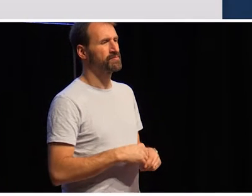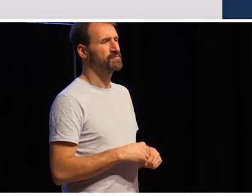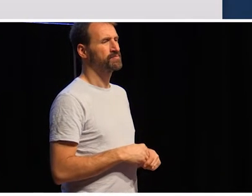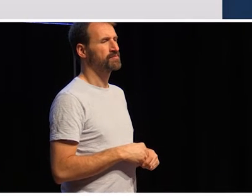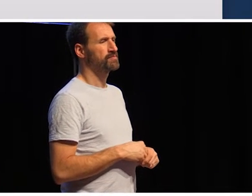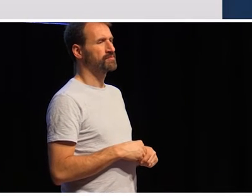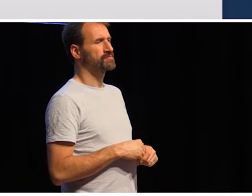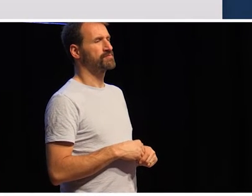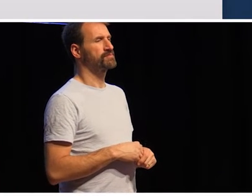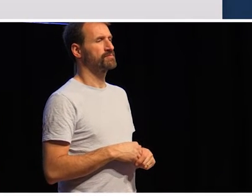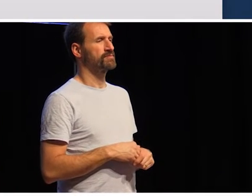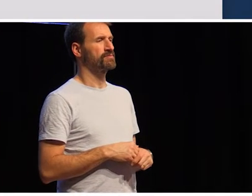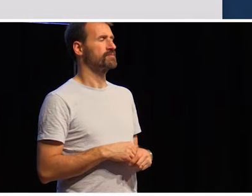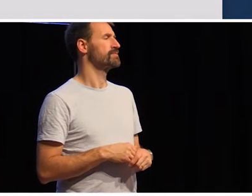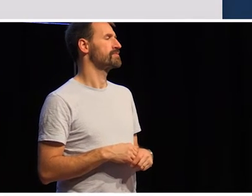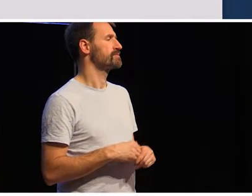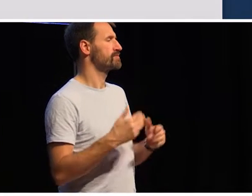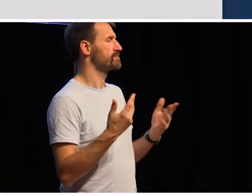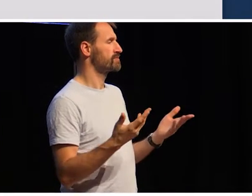that's